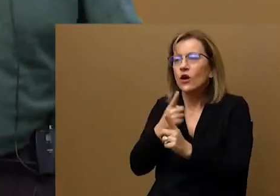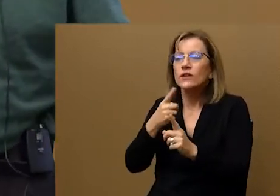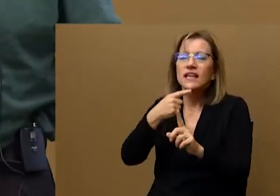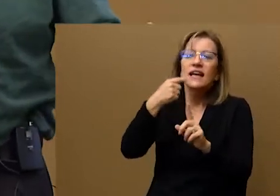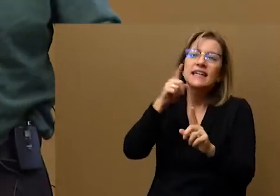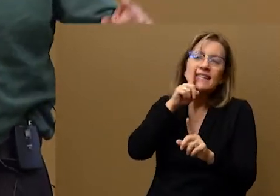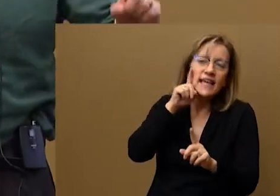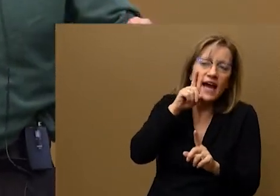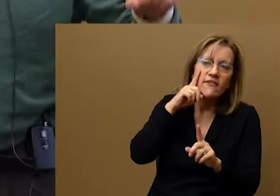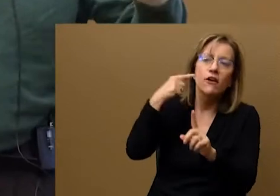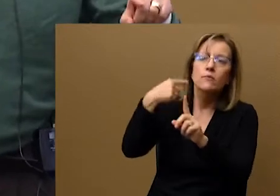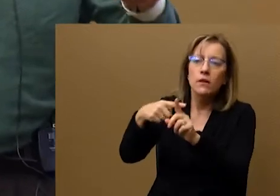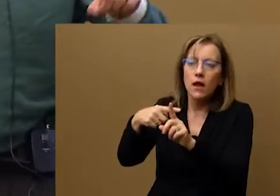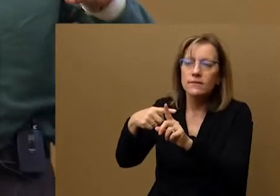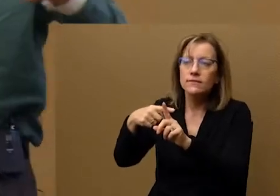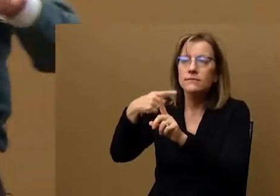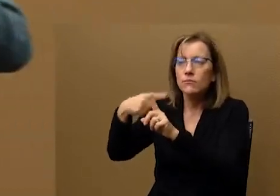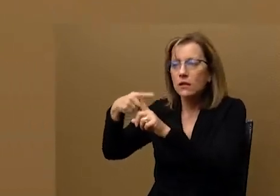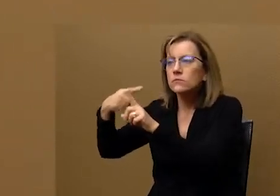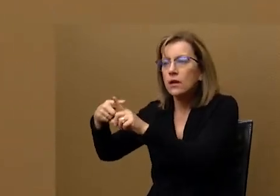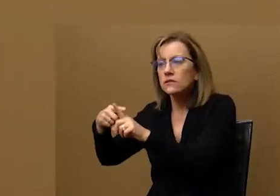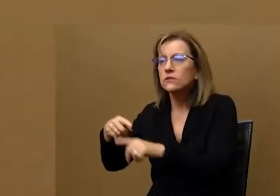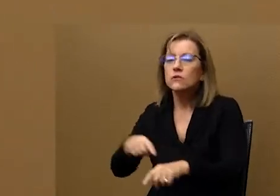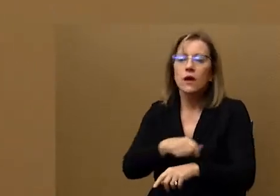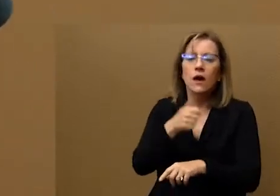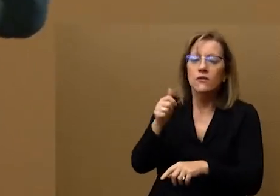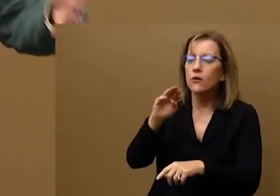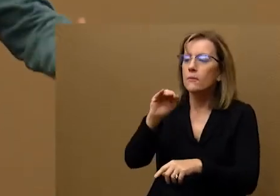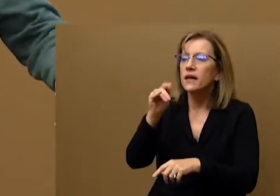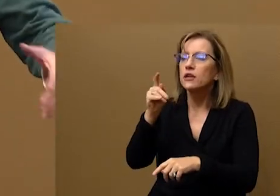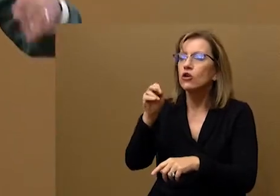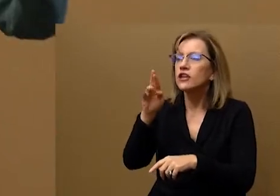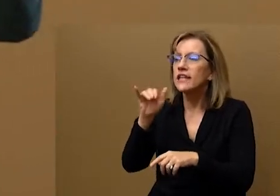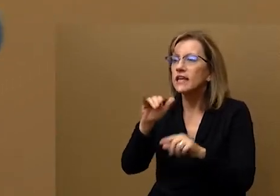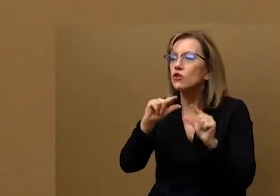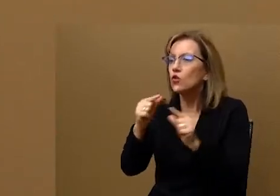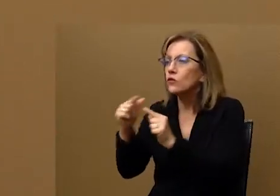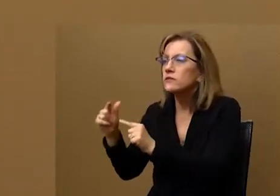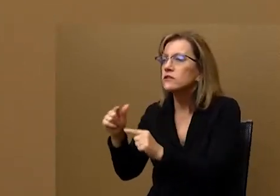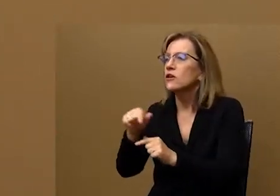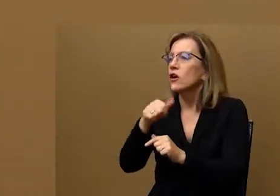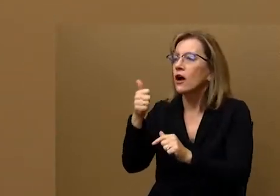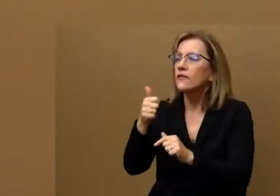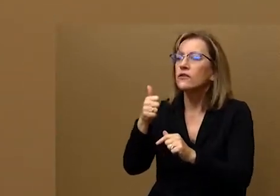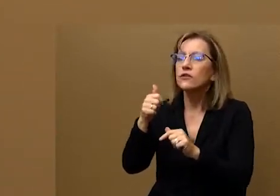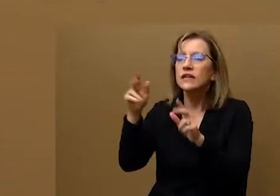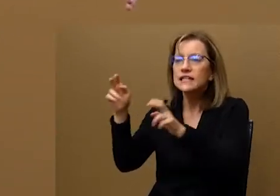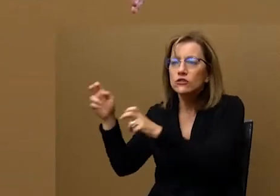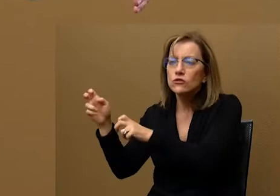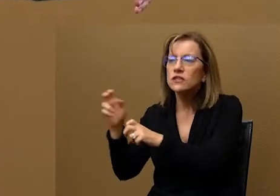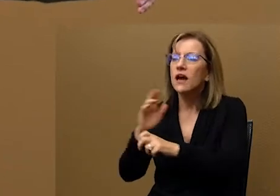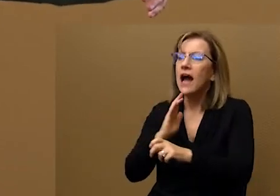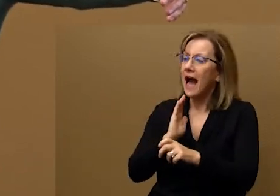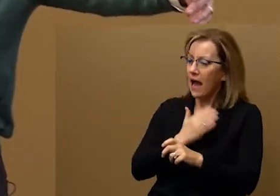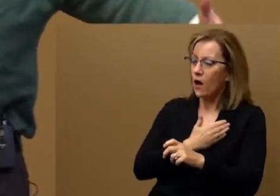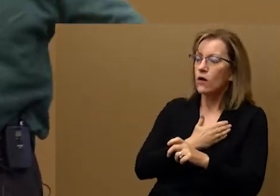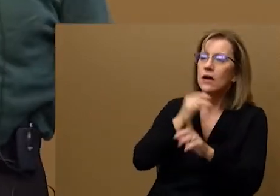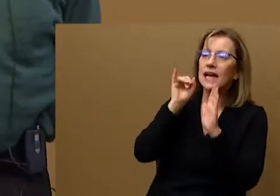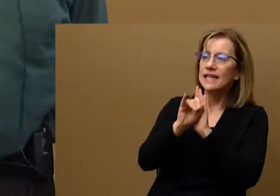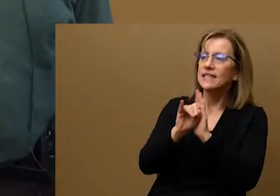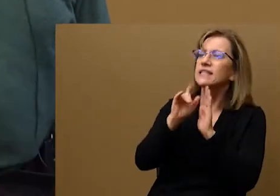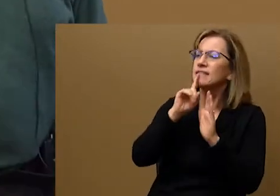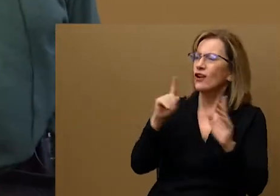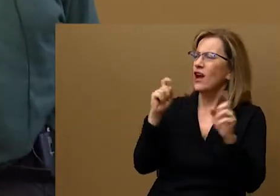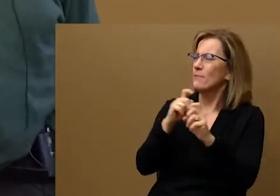course understanding it's always deaf plus, other minority groups, other issues, our identities are